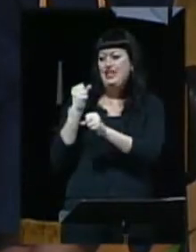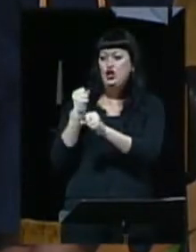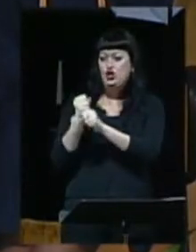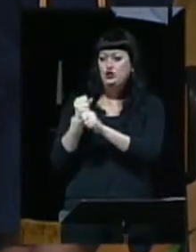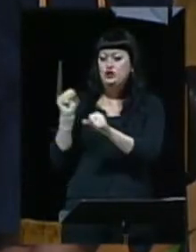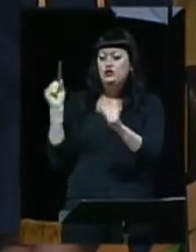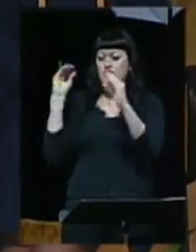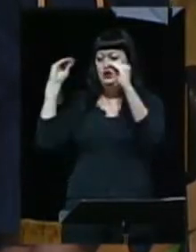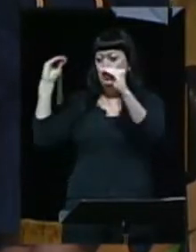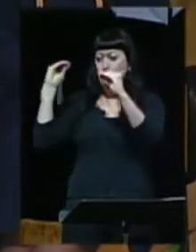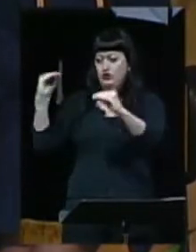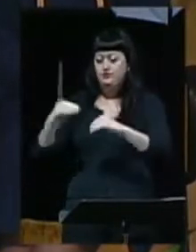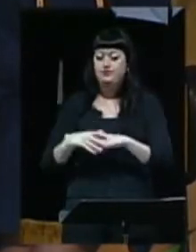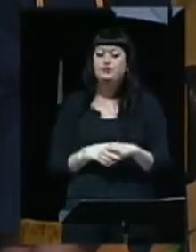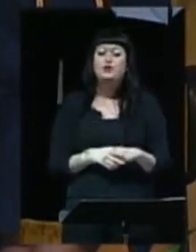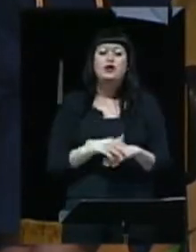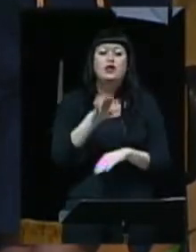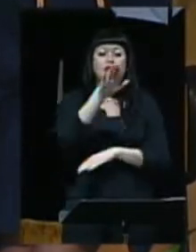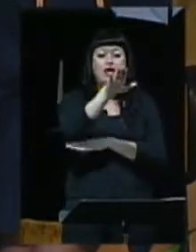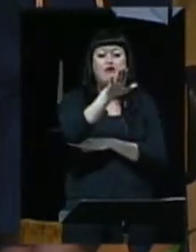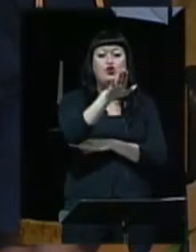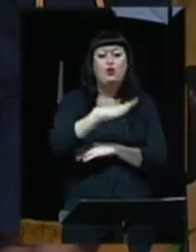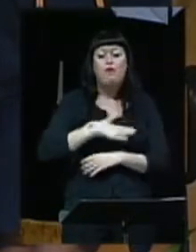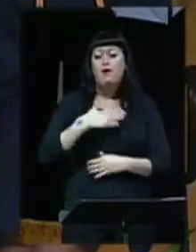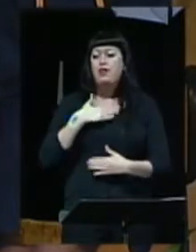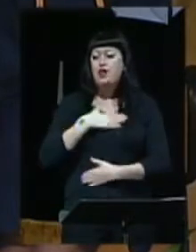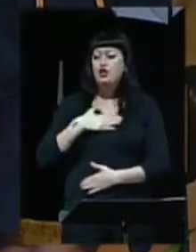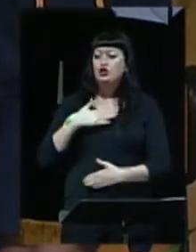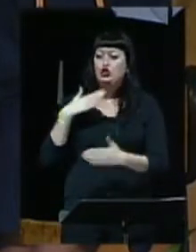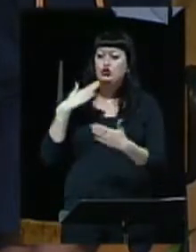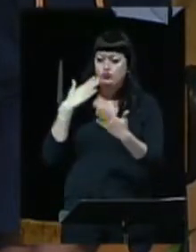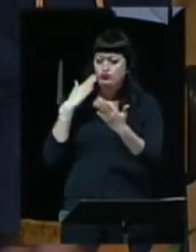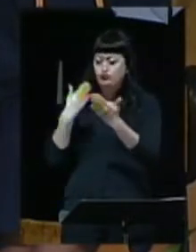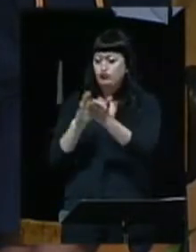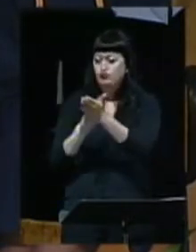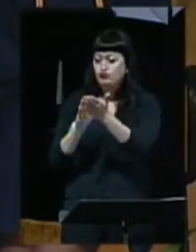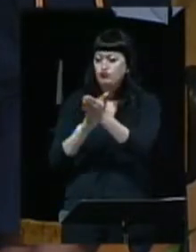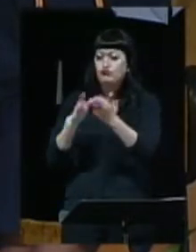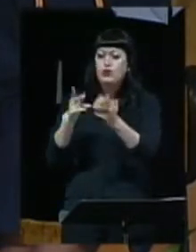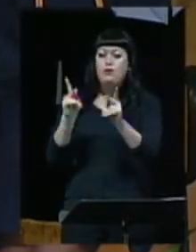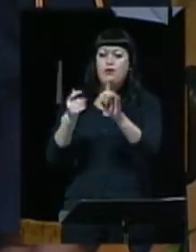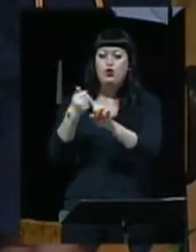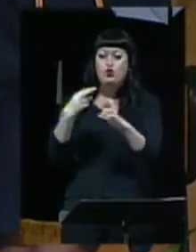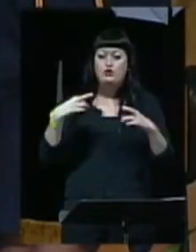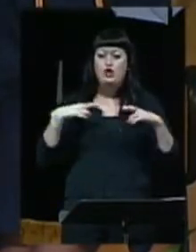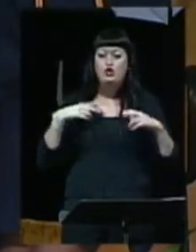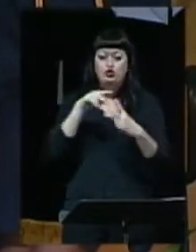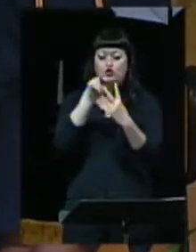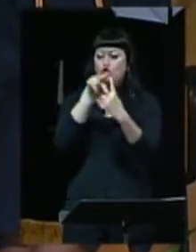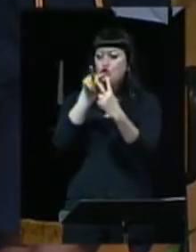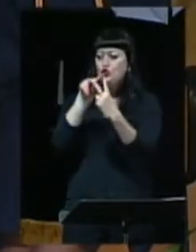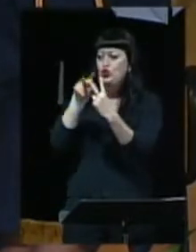to education. This afternoon, it is my pleasure to recognize the retirees. Would our two